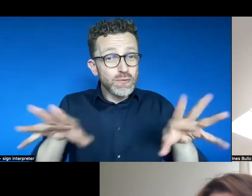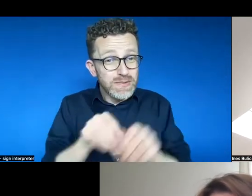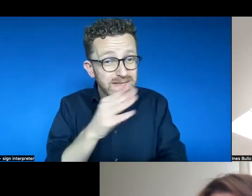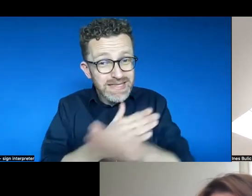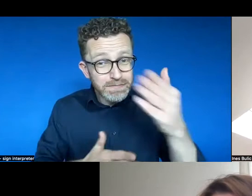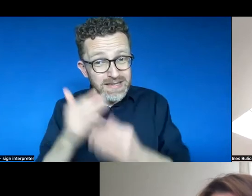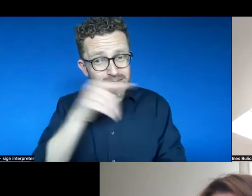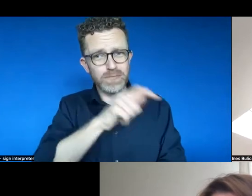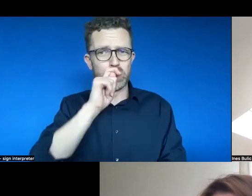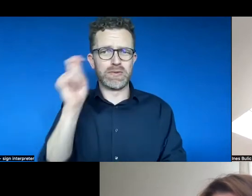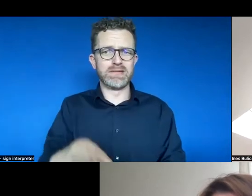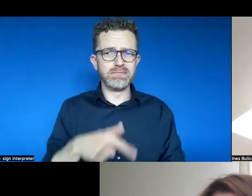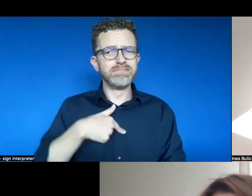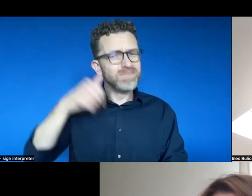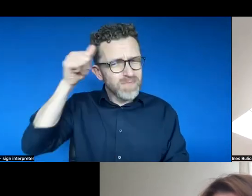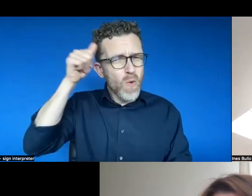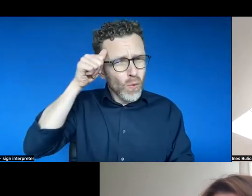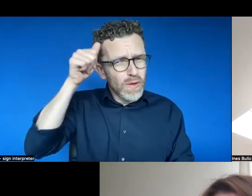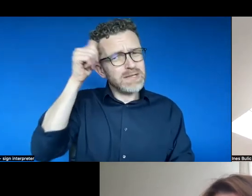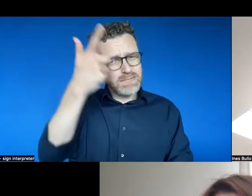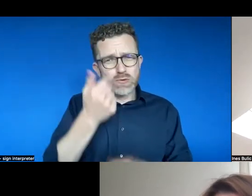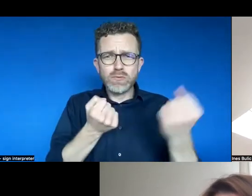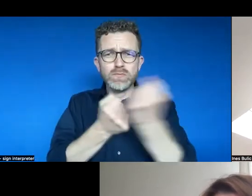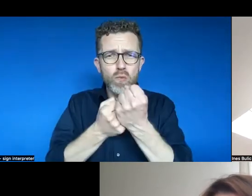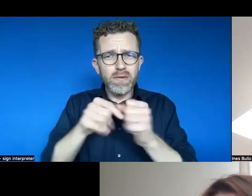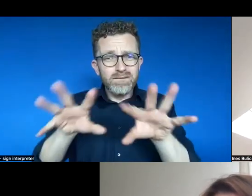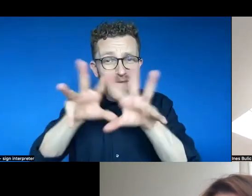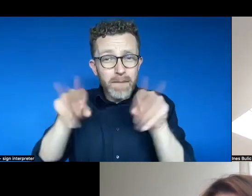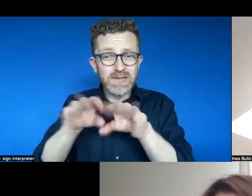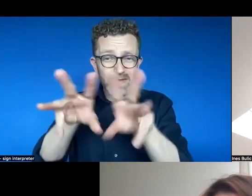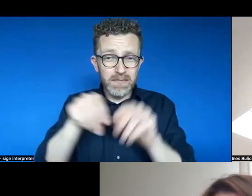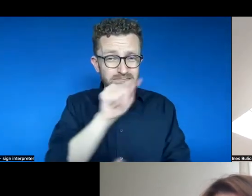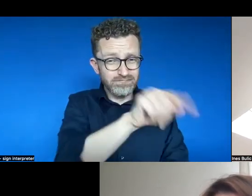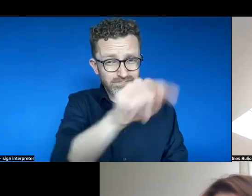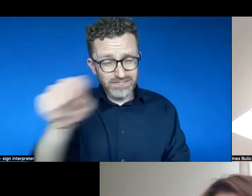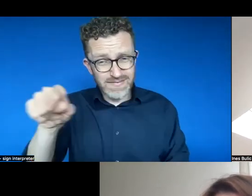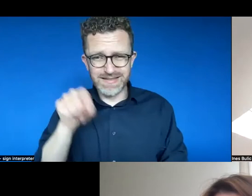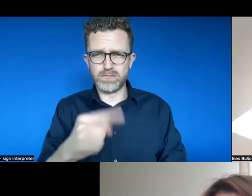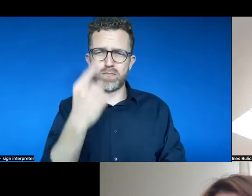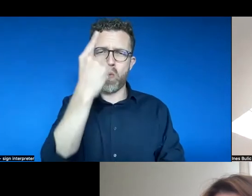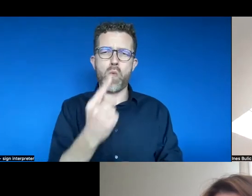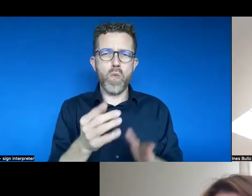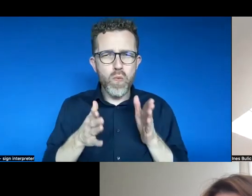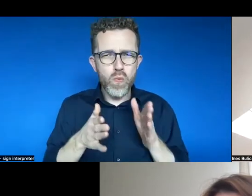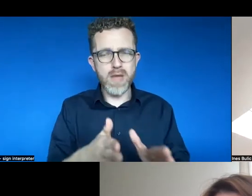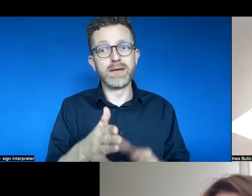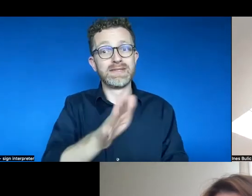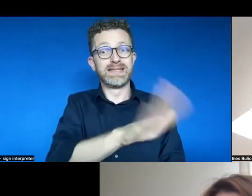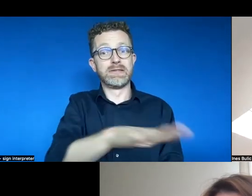families is the only way children will be prevented from entering institutions.